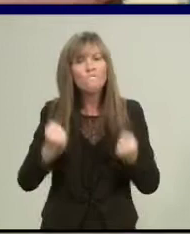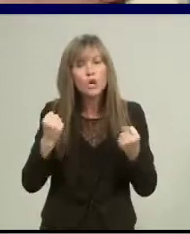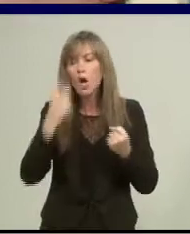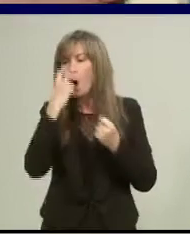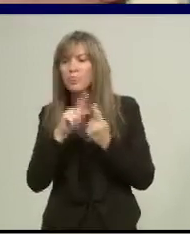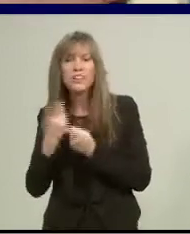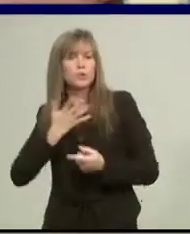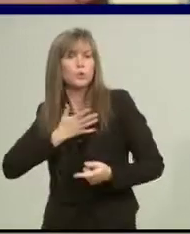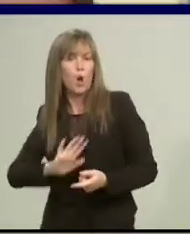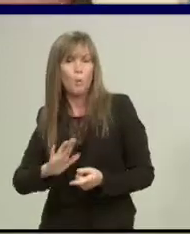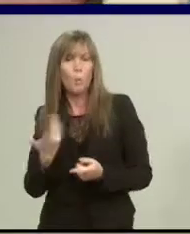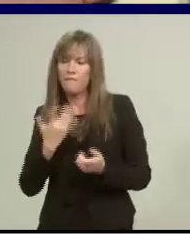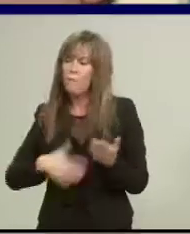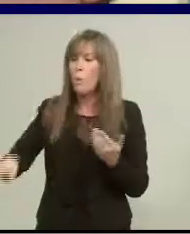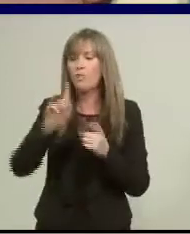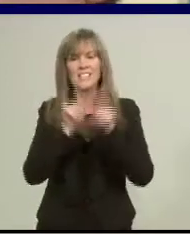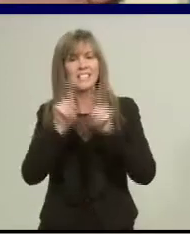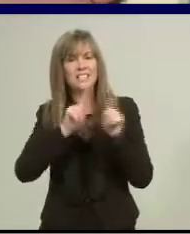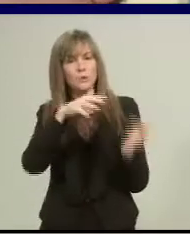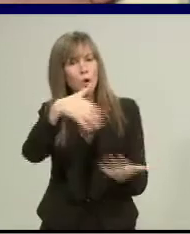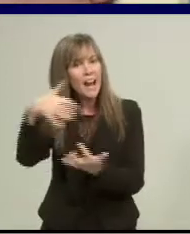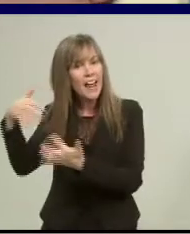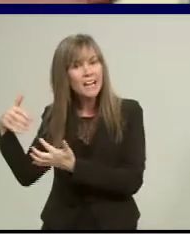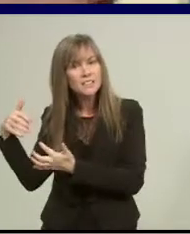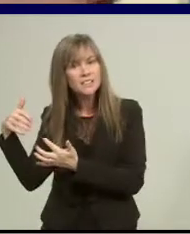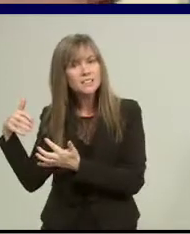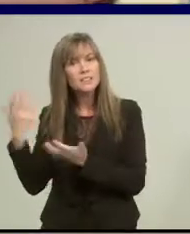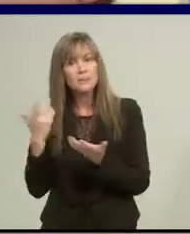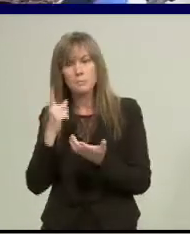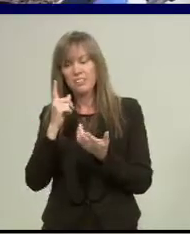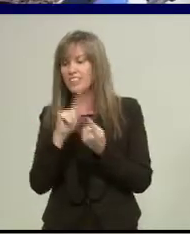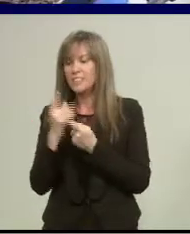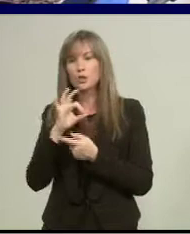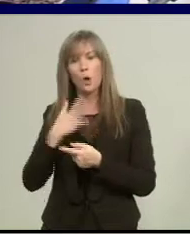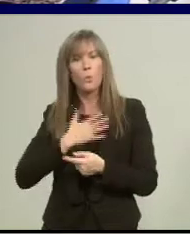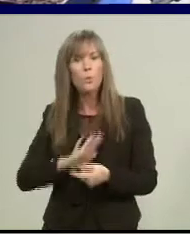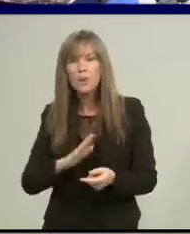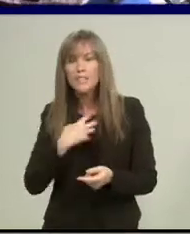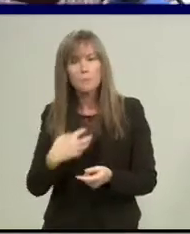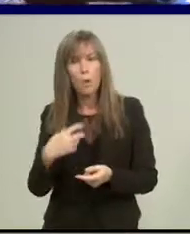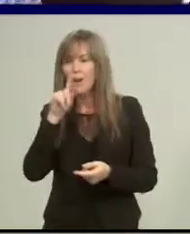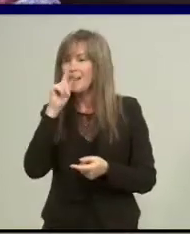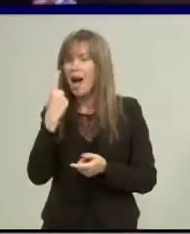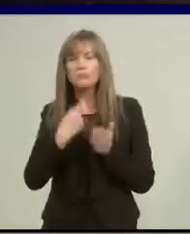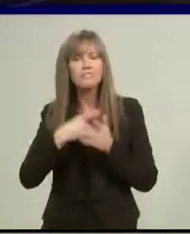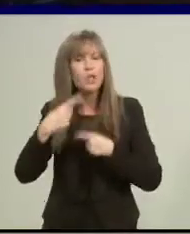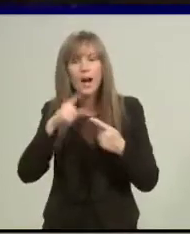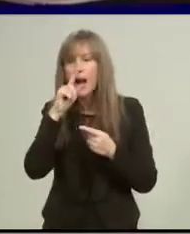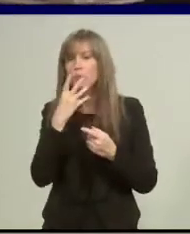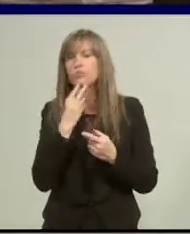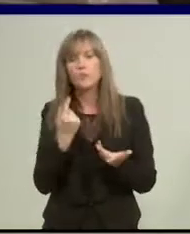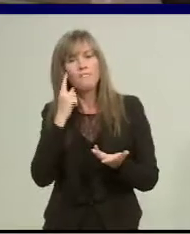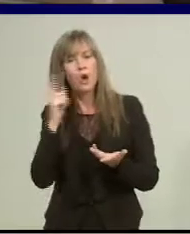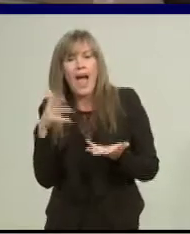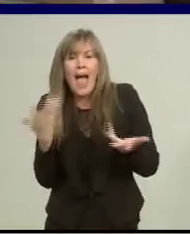furniture and stuff really that isn't wanted any longer and isn't really recyclable or reusable. Councillor